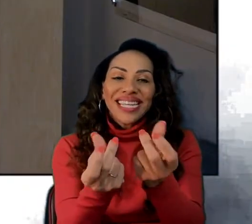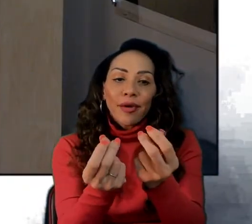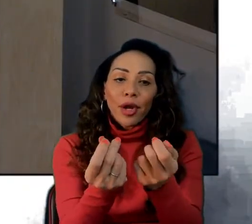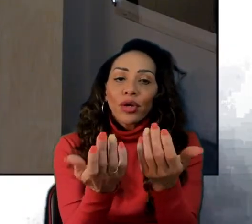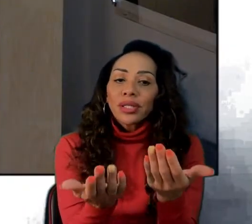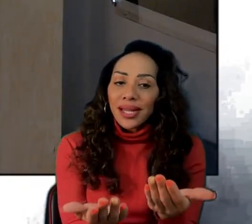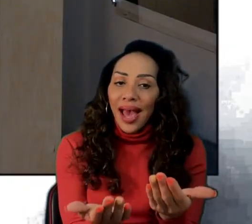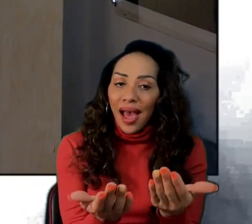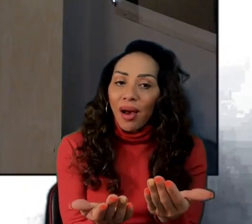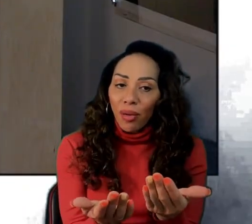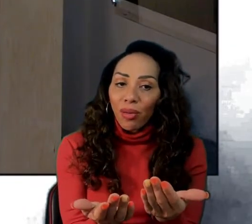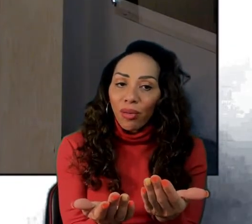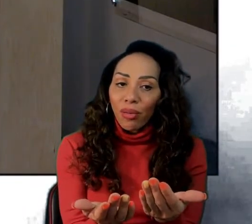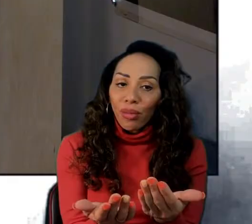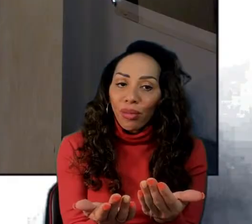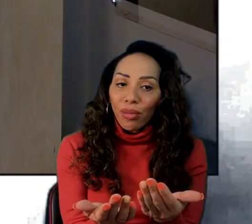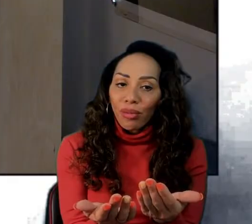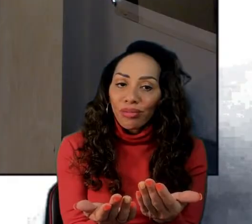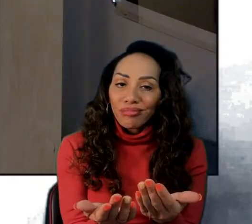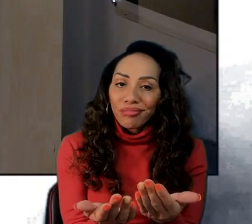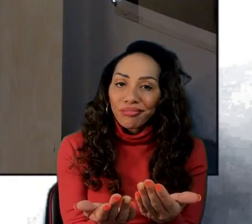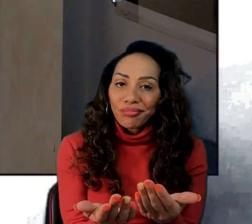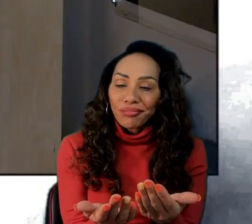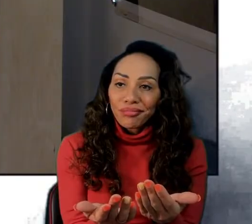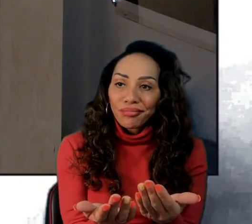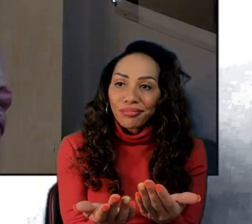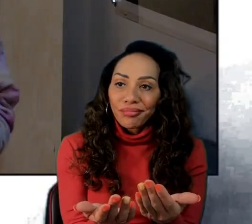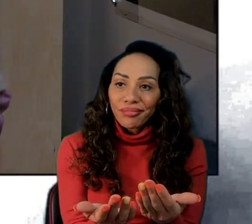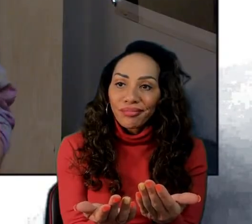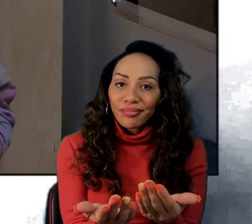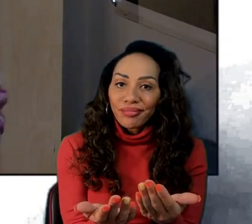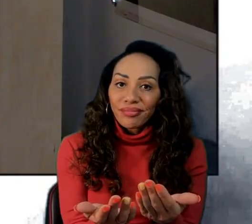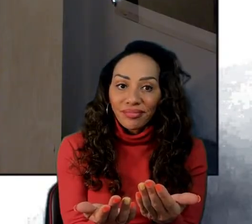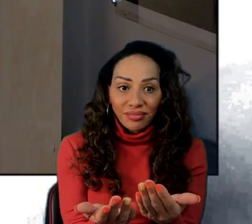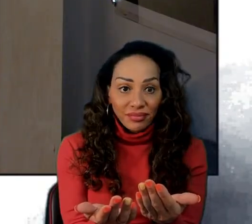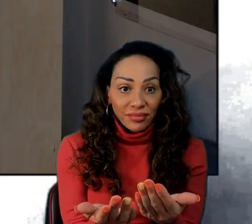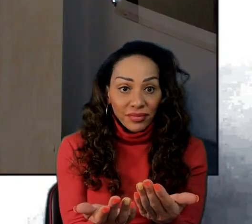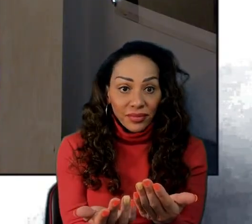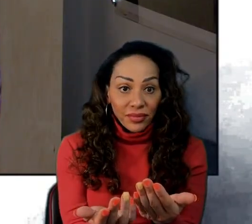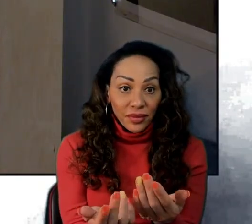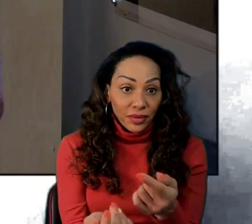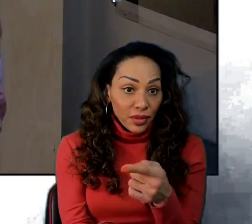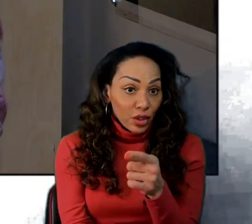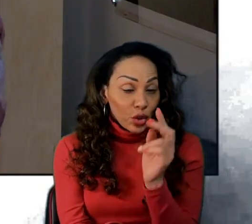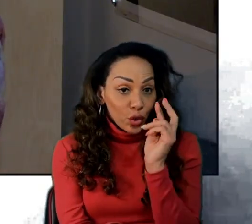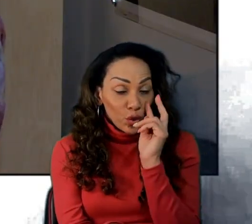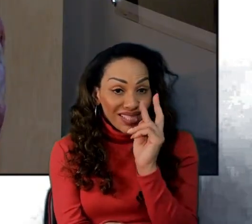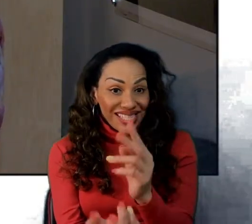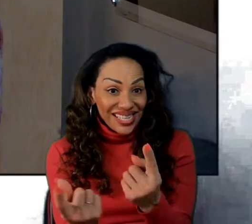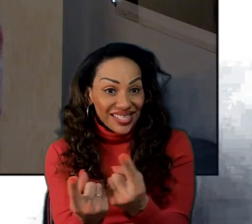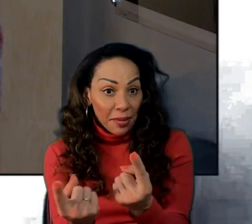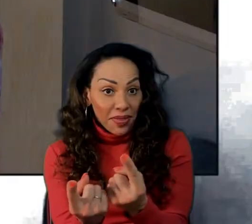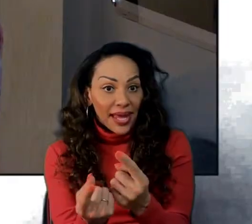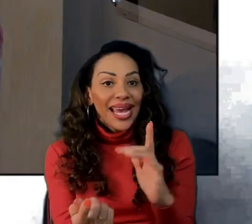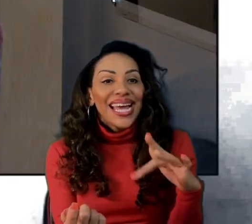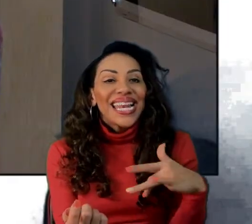important when you're encountering something in its living phase, when you're using it as a material, like it becomes more obvious